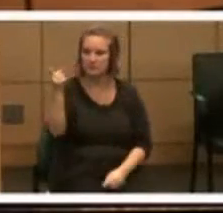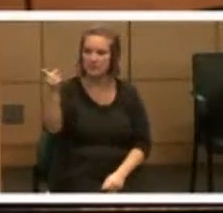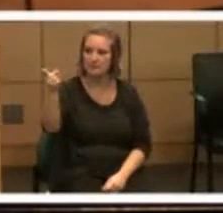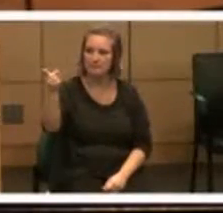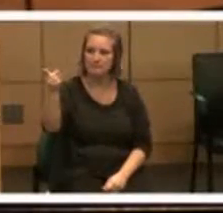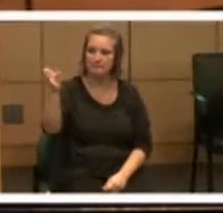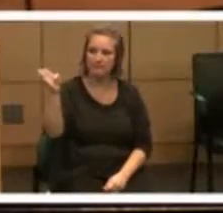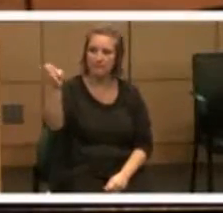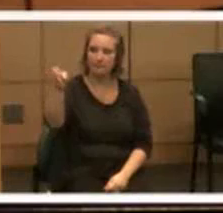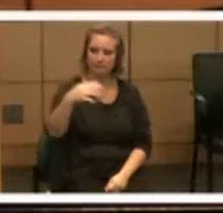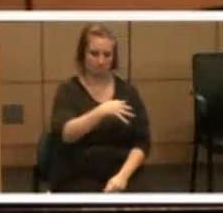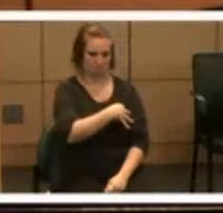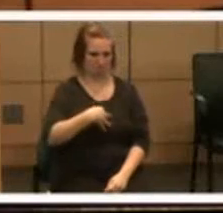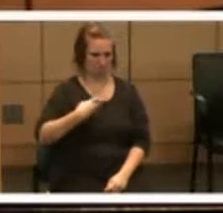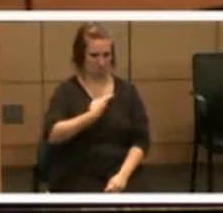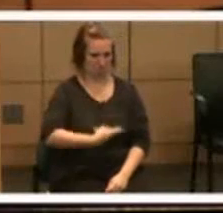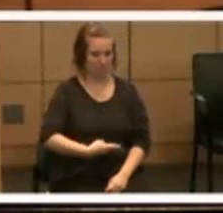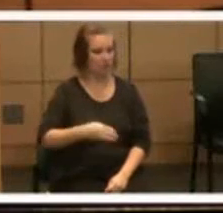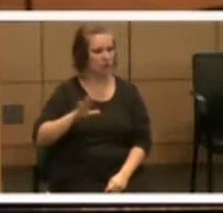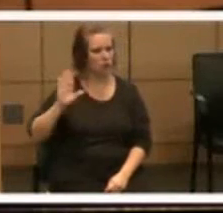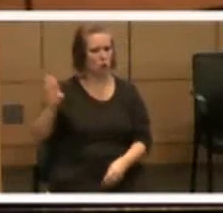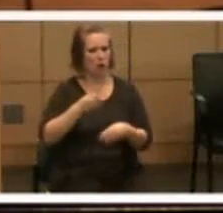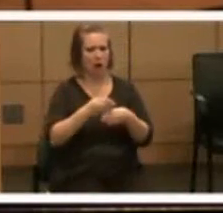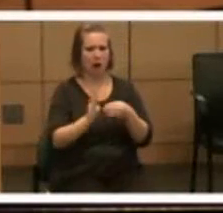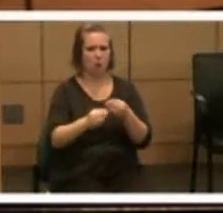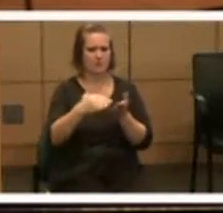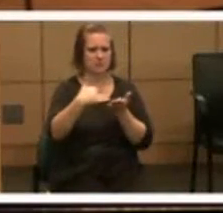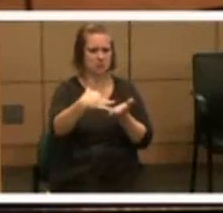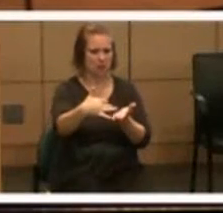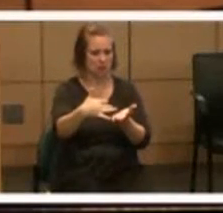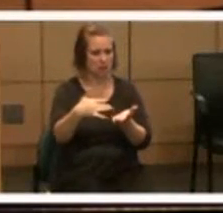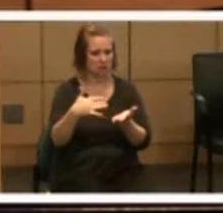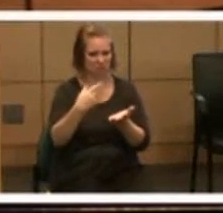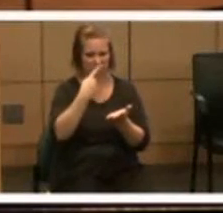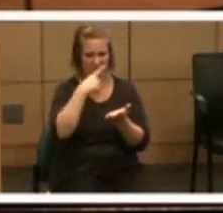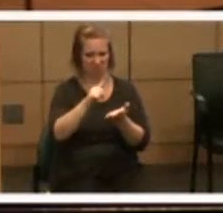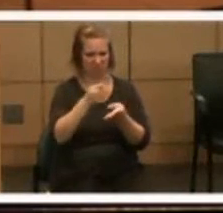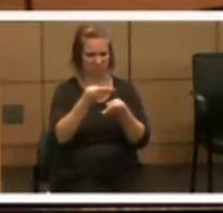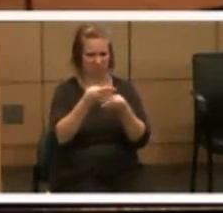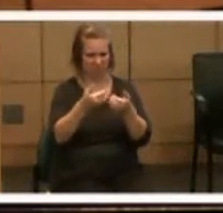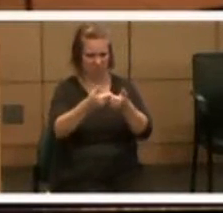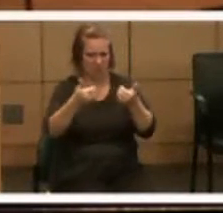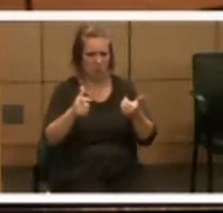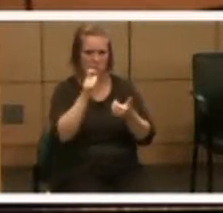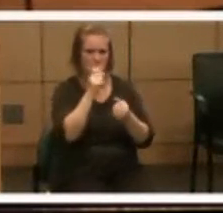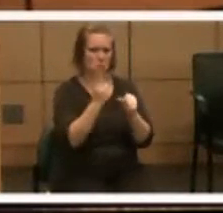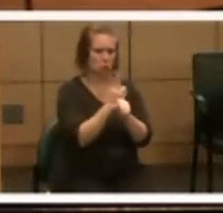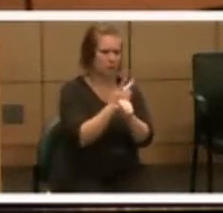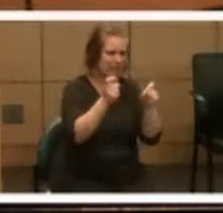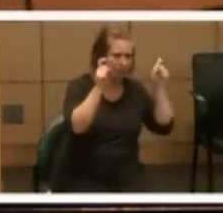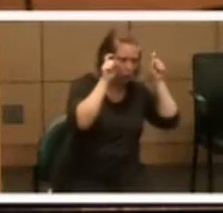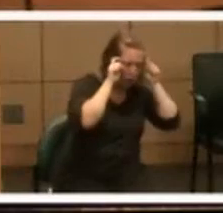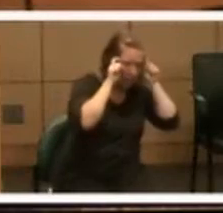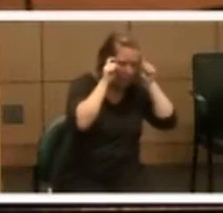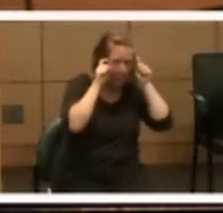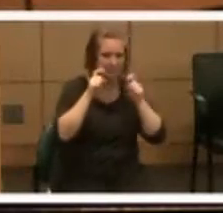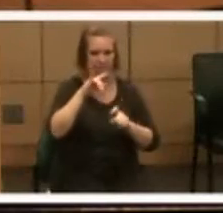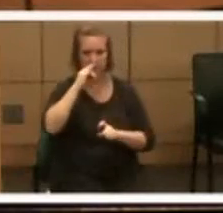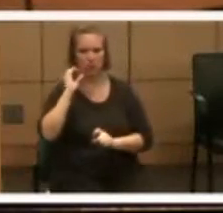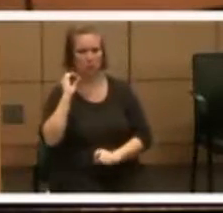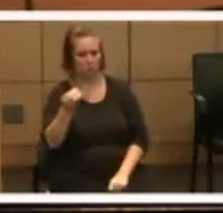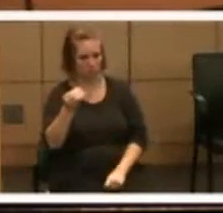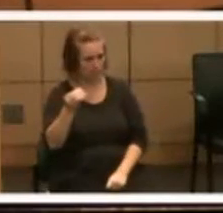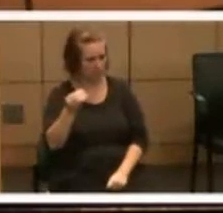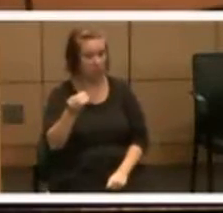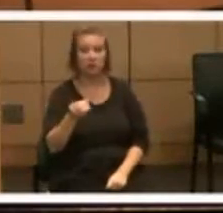Yep. From your outcome studies, can you tease out the outcome with kids who wear a hearing aid in one ear versus kids who don't wear anything?